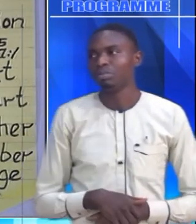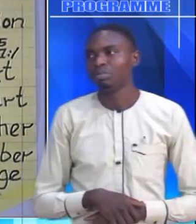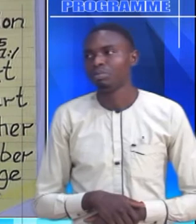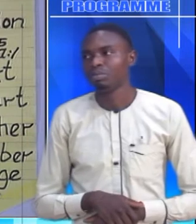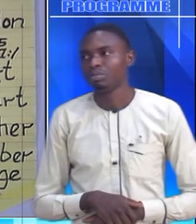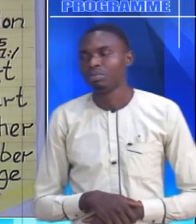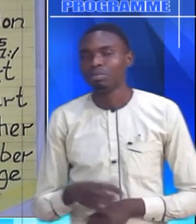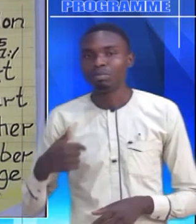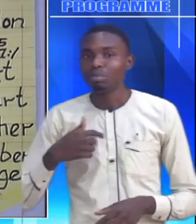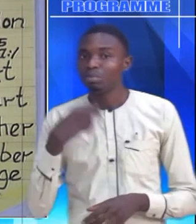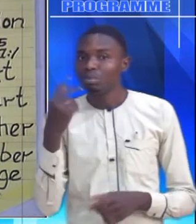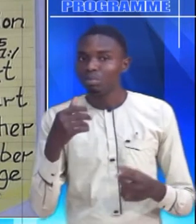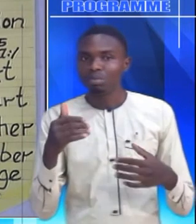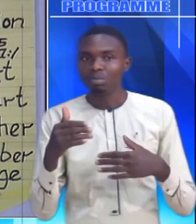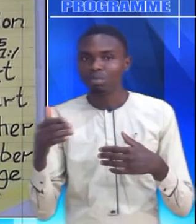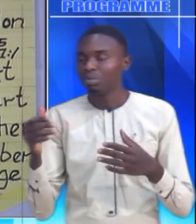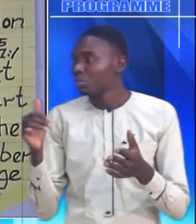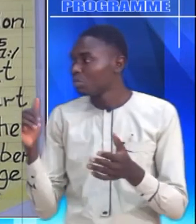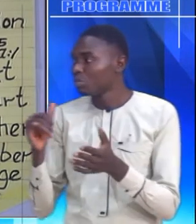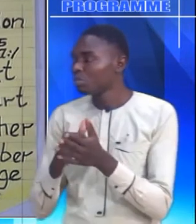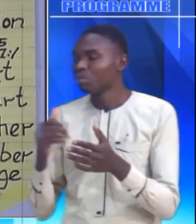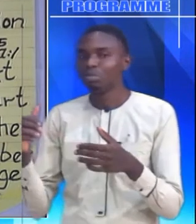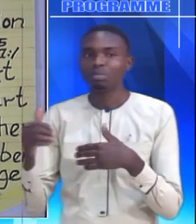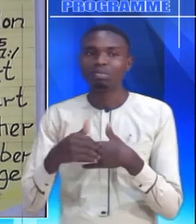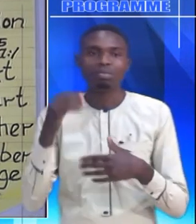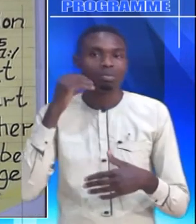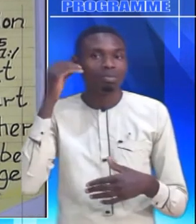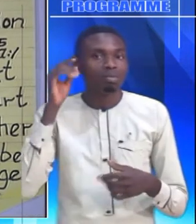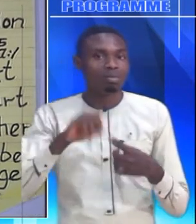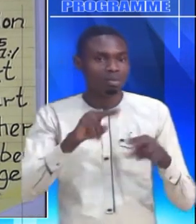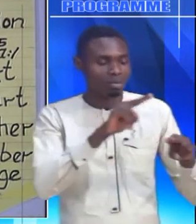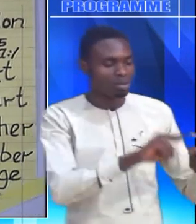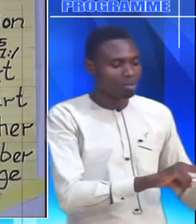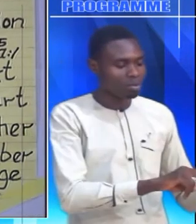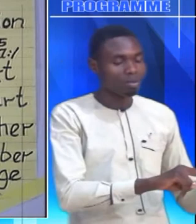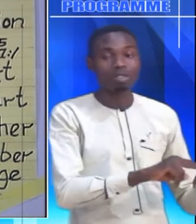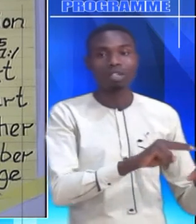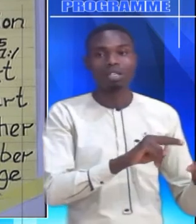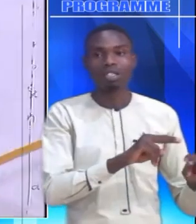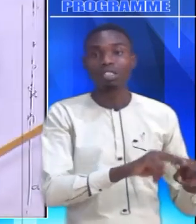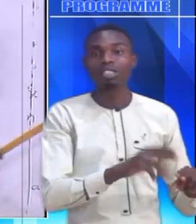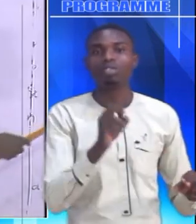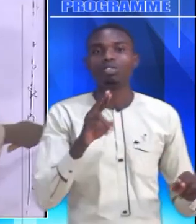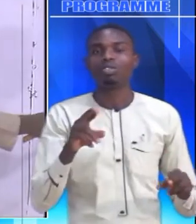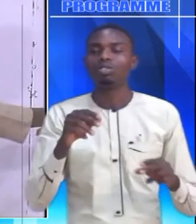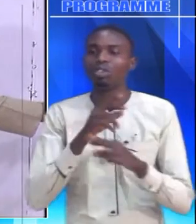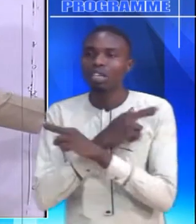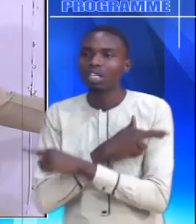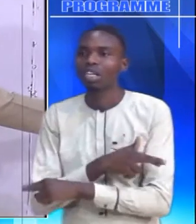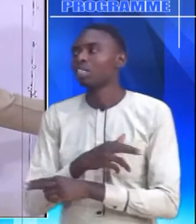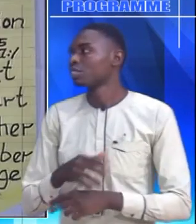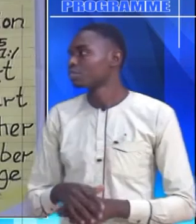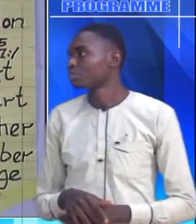do use it at home to sit or to relax. And the last vowel sound we are to